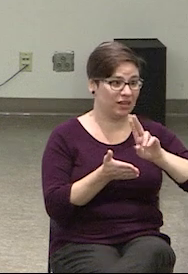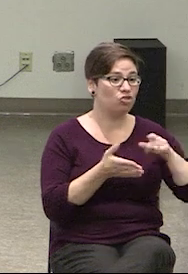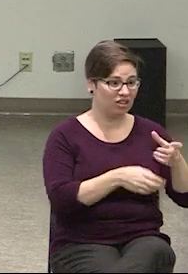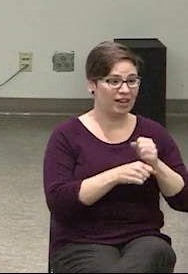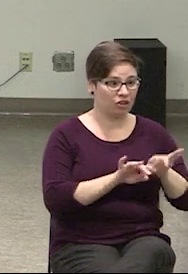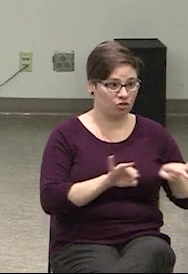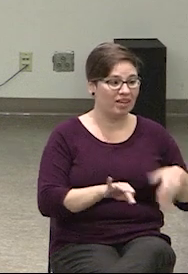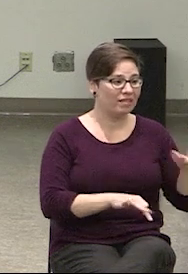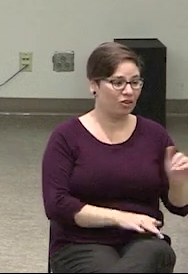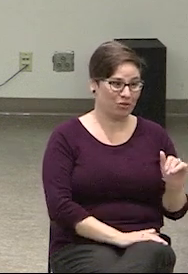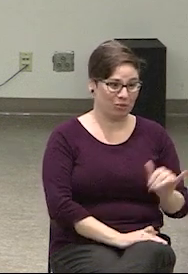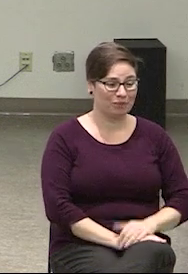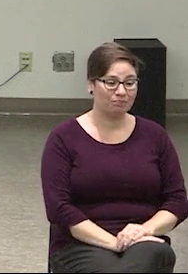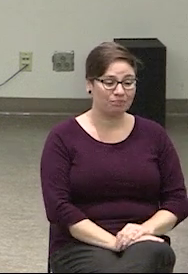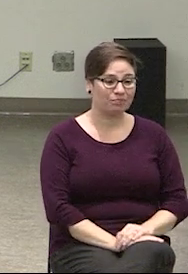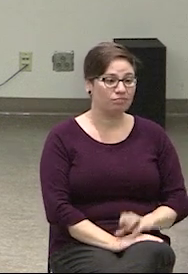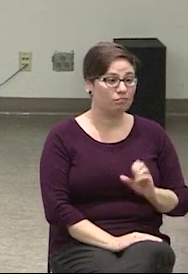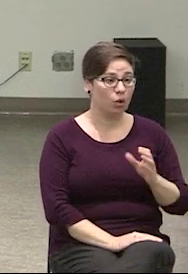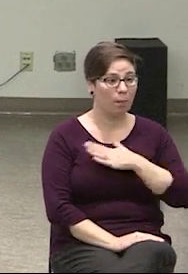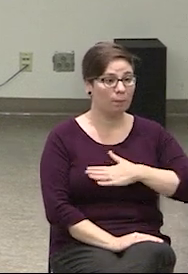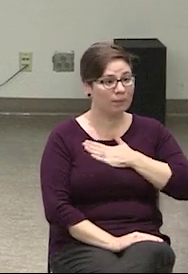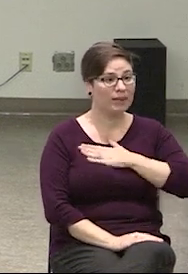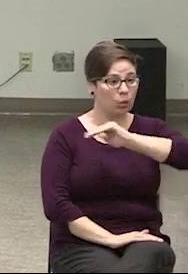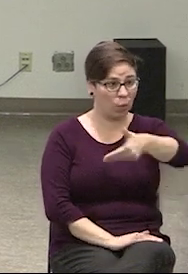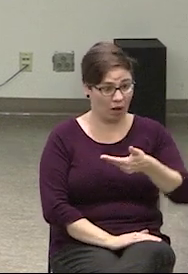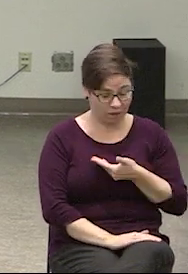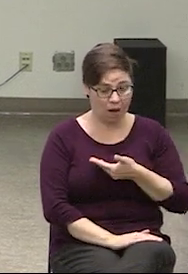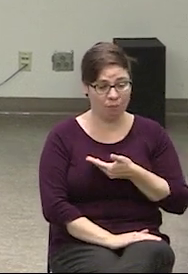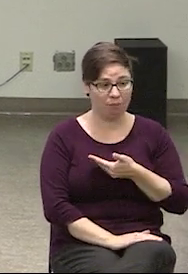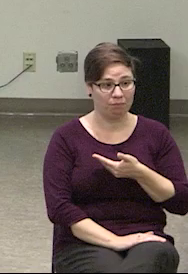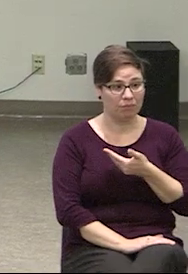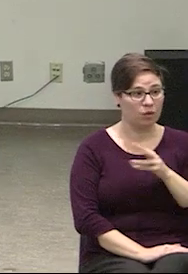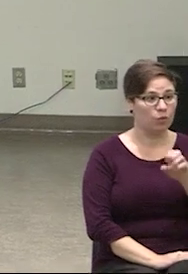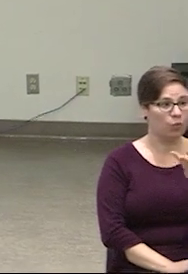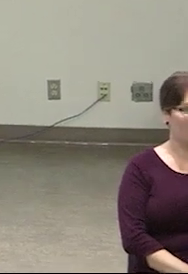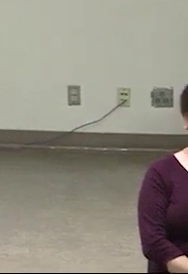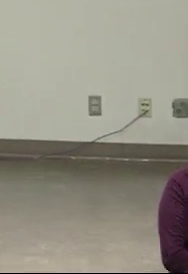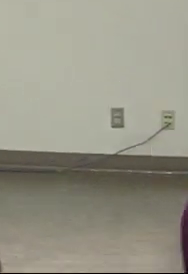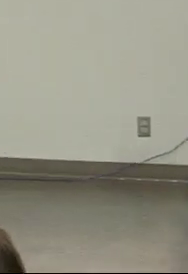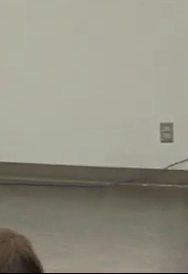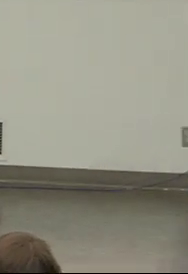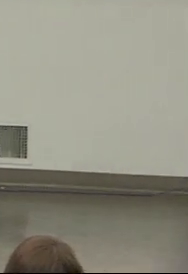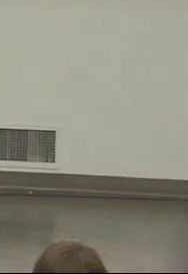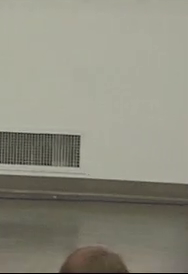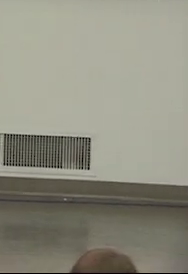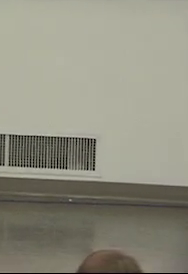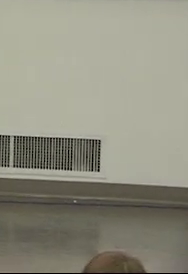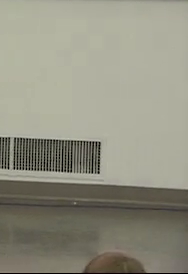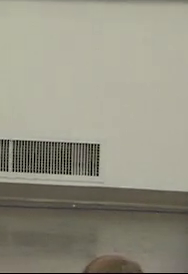and Sexuality Studies. So let's please give a warm welcome to Whitney Archer.